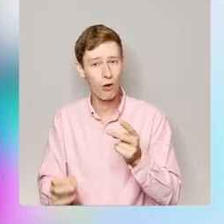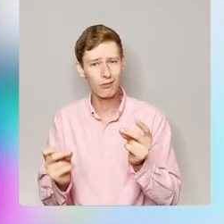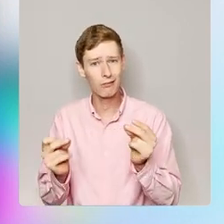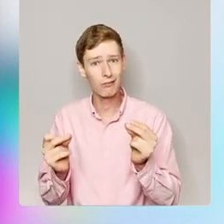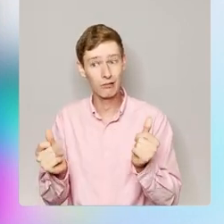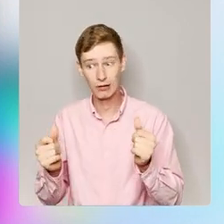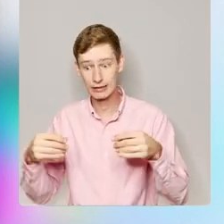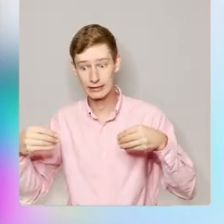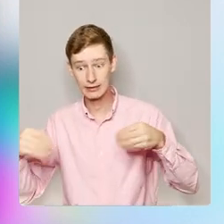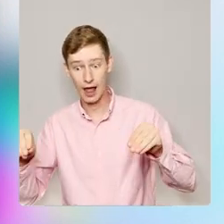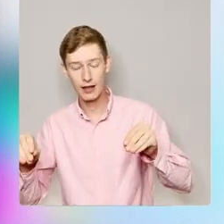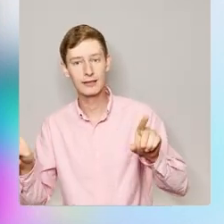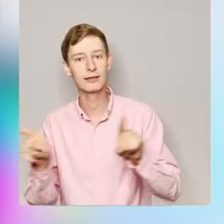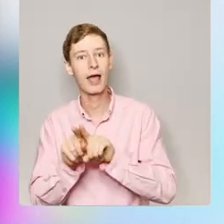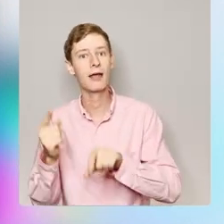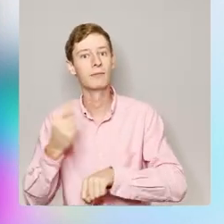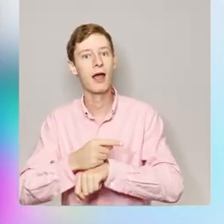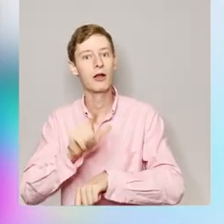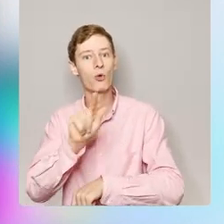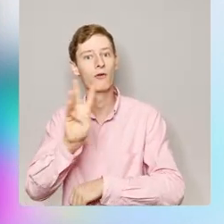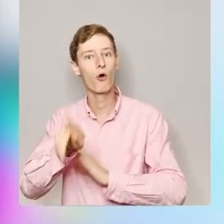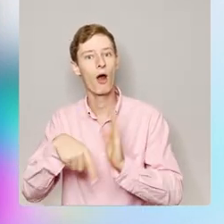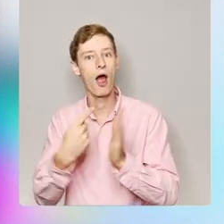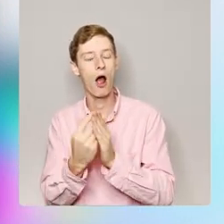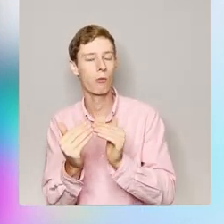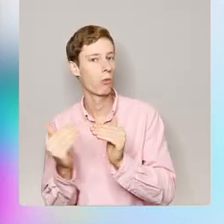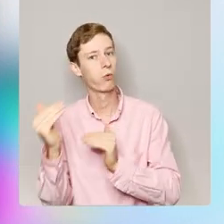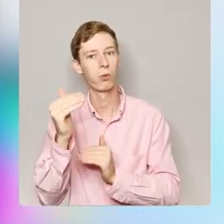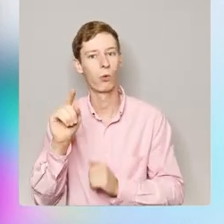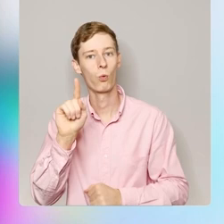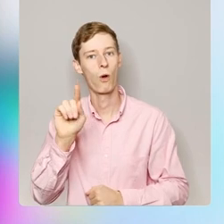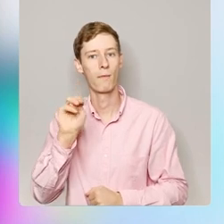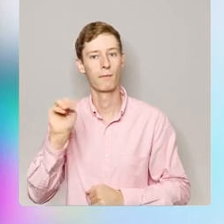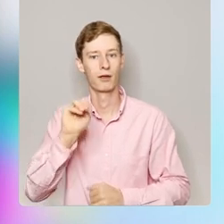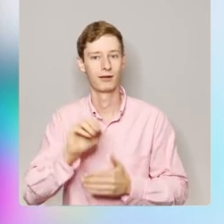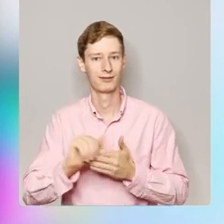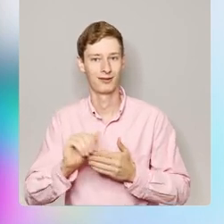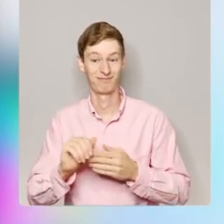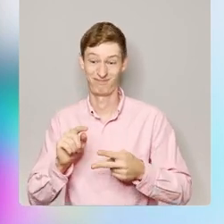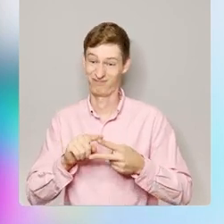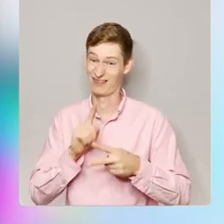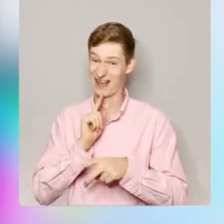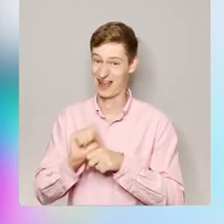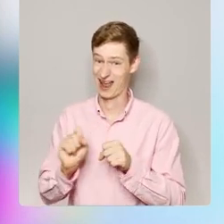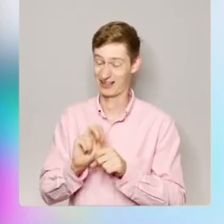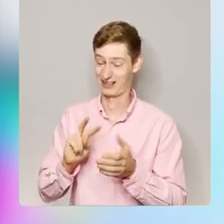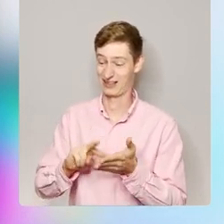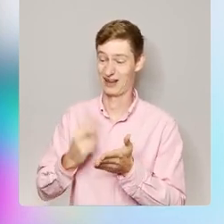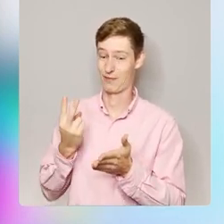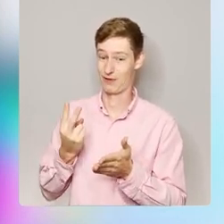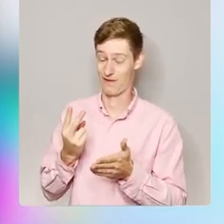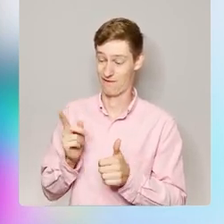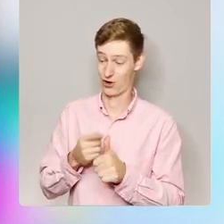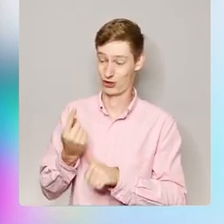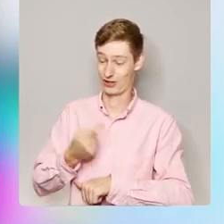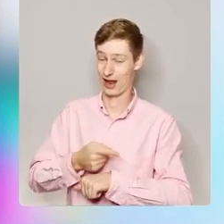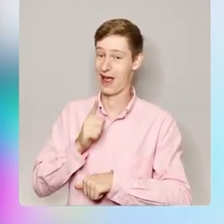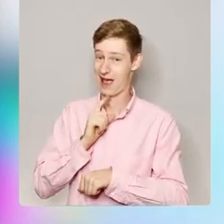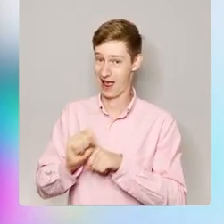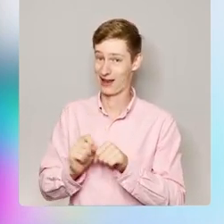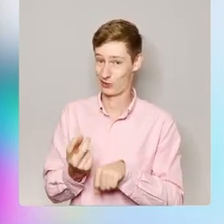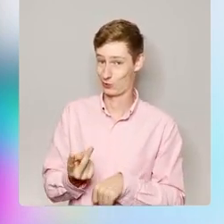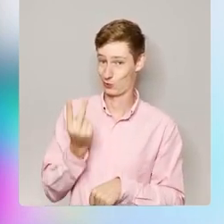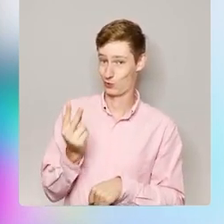revenue on the Quest Store in less than 24 hours. Actually, Resident Evil was able to double that number by the end of their first day of